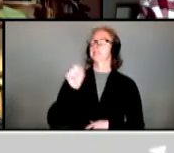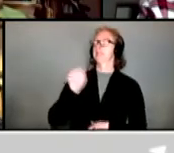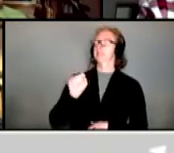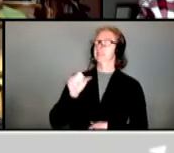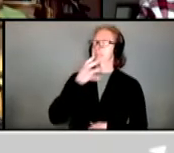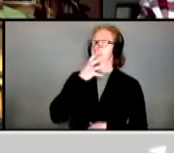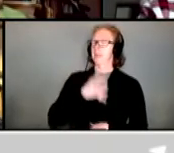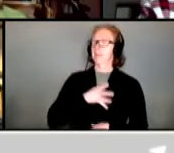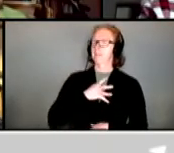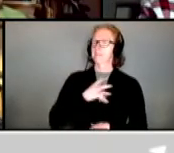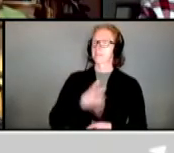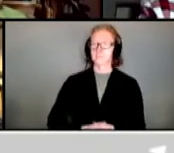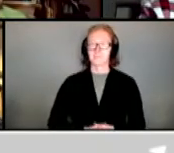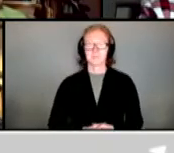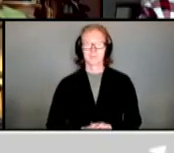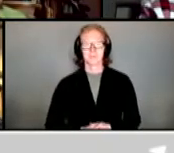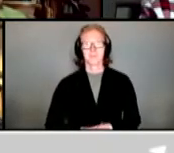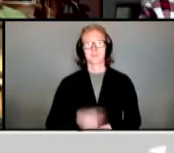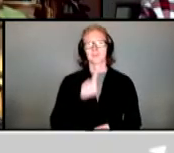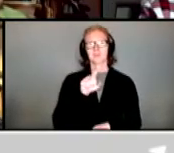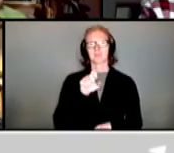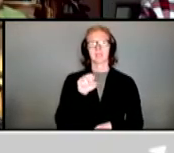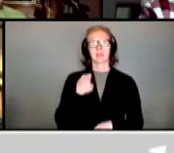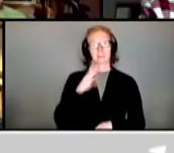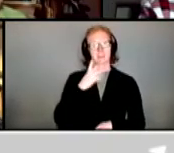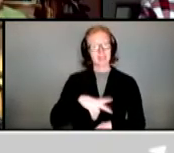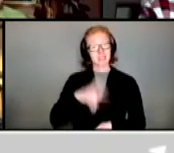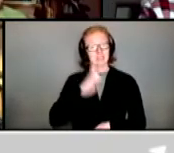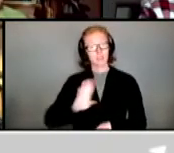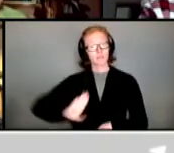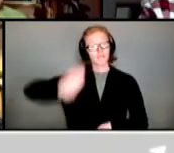Thank you. Zainab, you have your hand up?